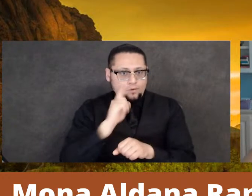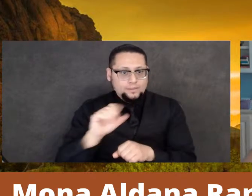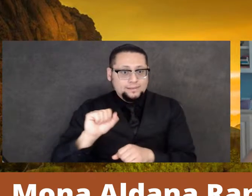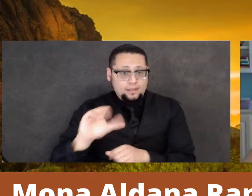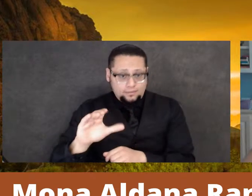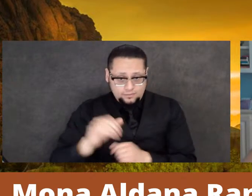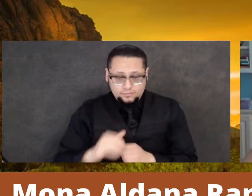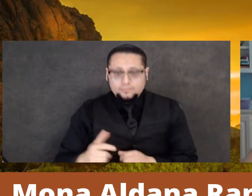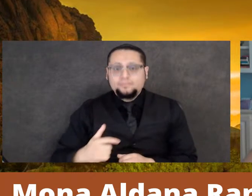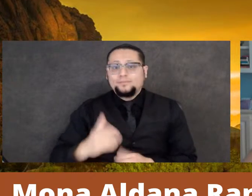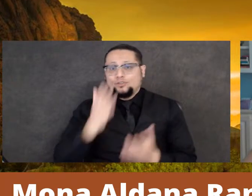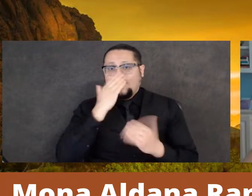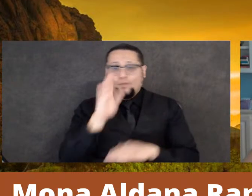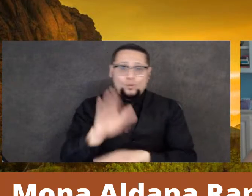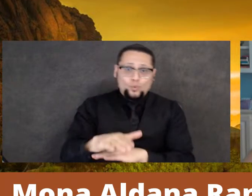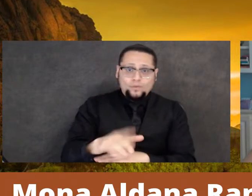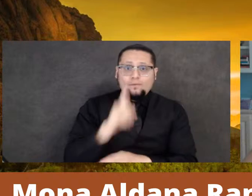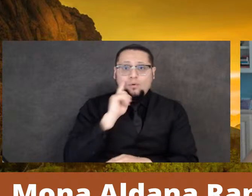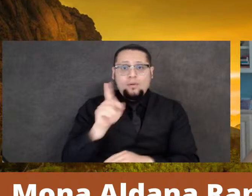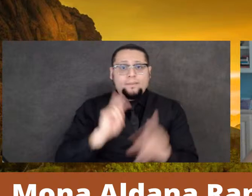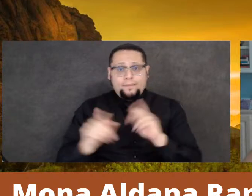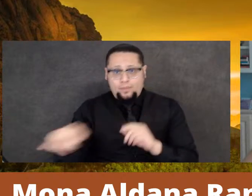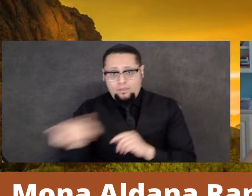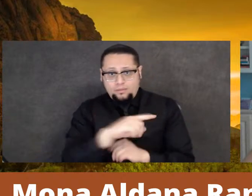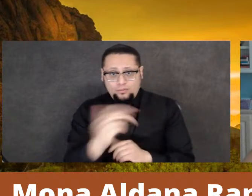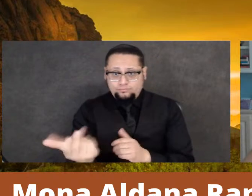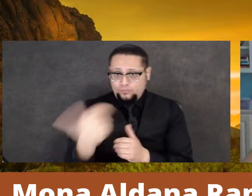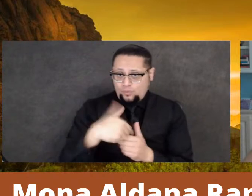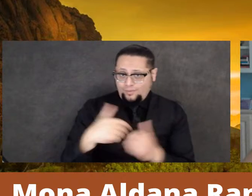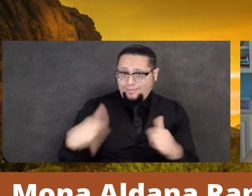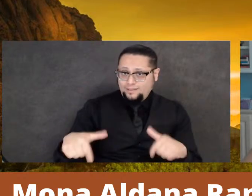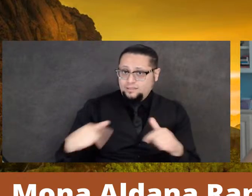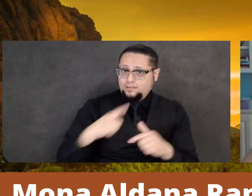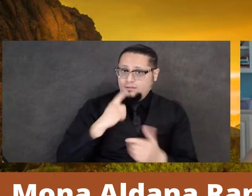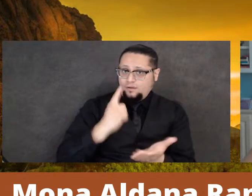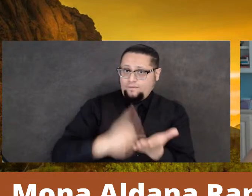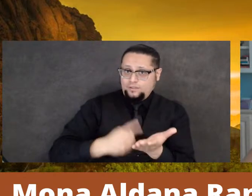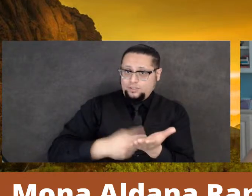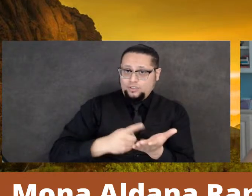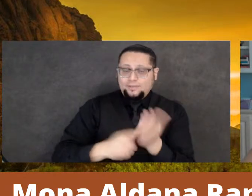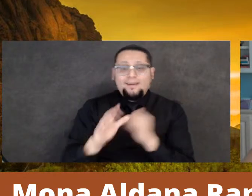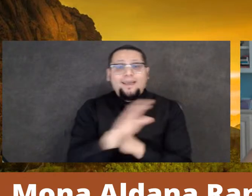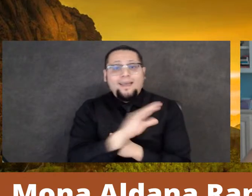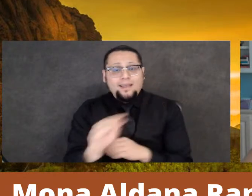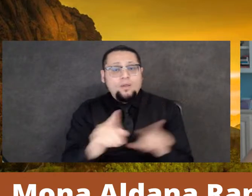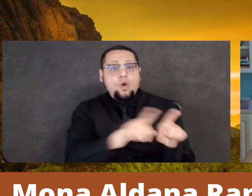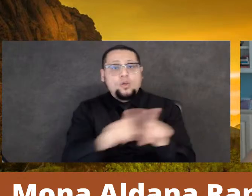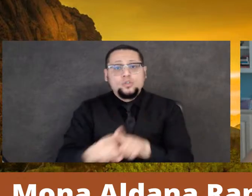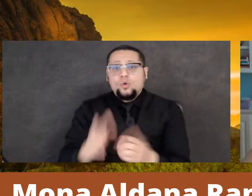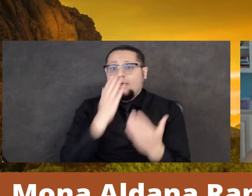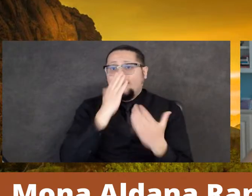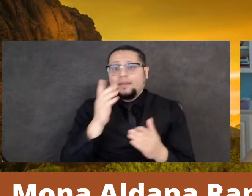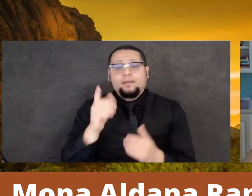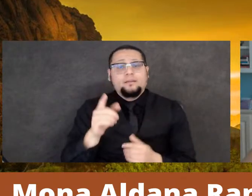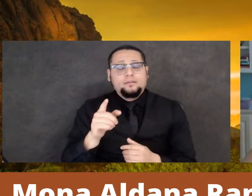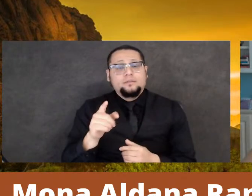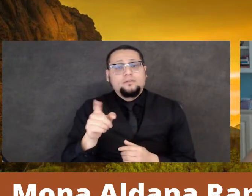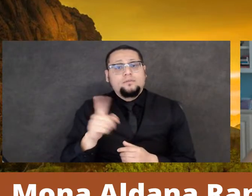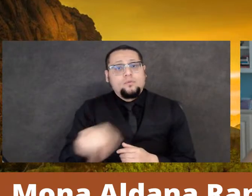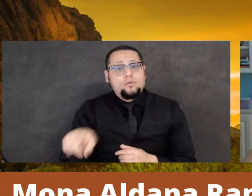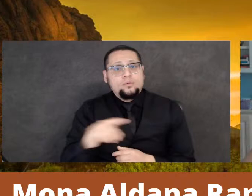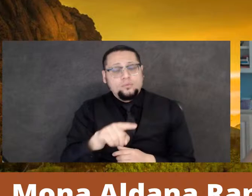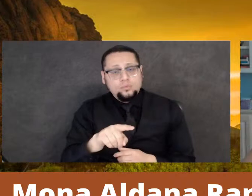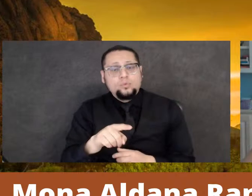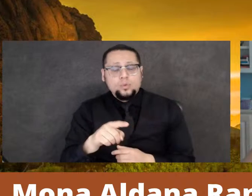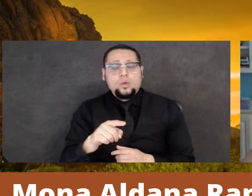I want to say good afternoon to everyone who is part of this conversation. And above all, I want to say thank you to all of